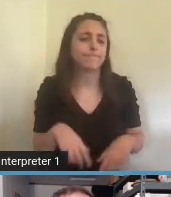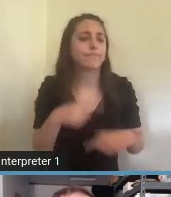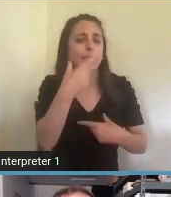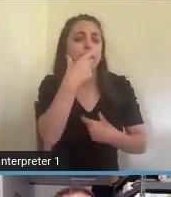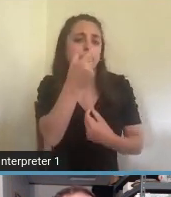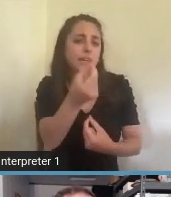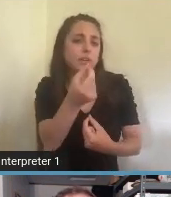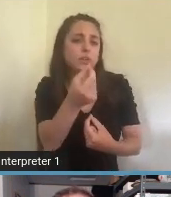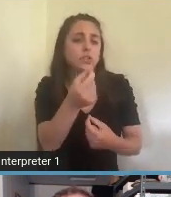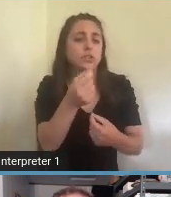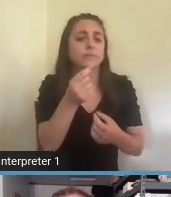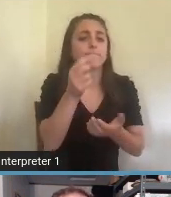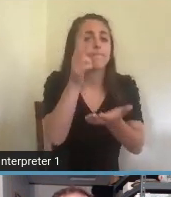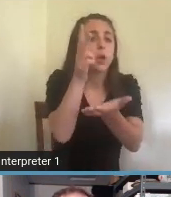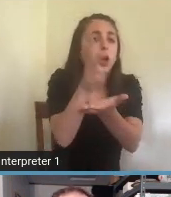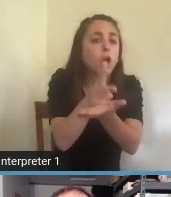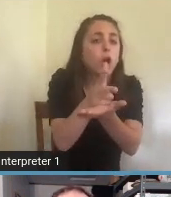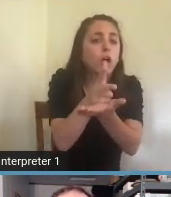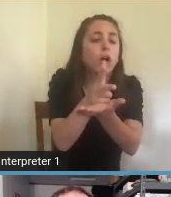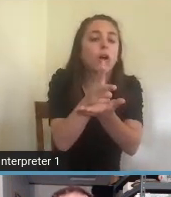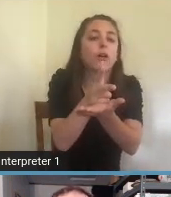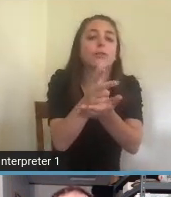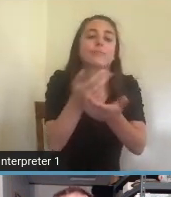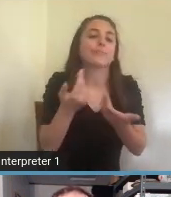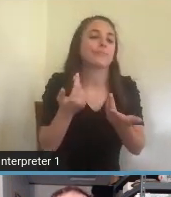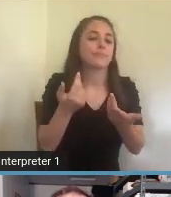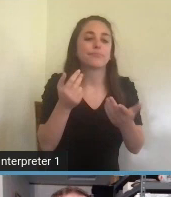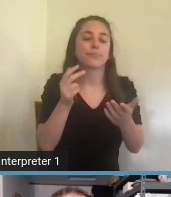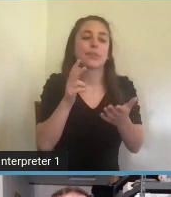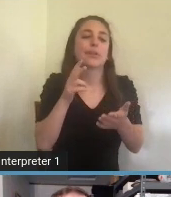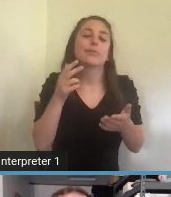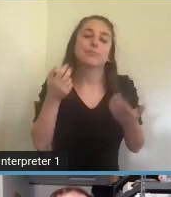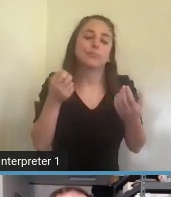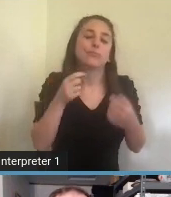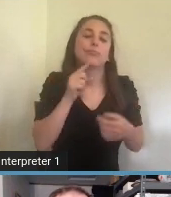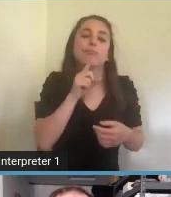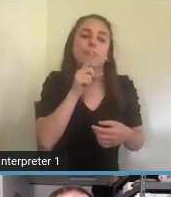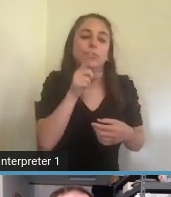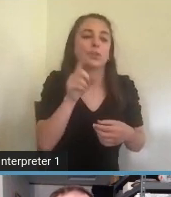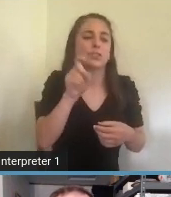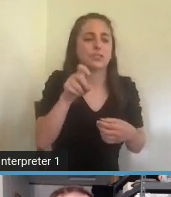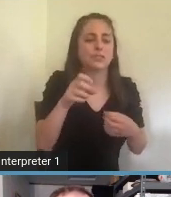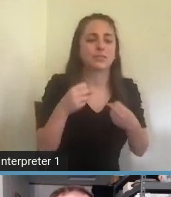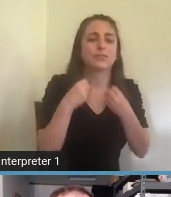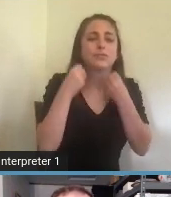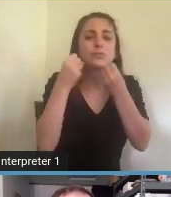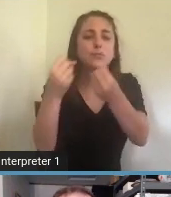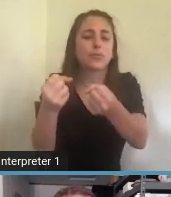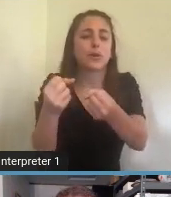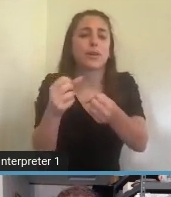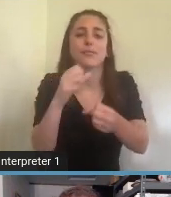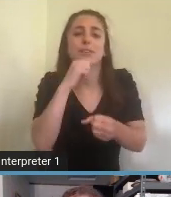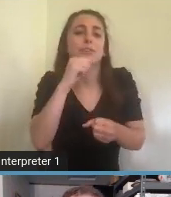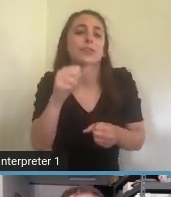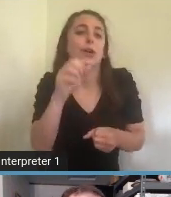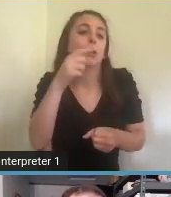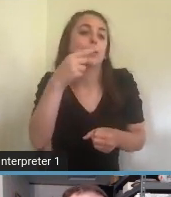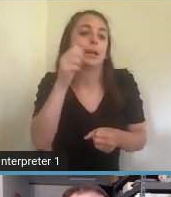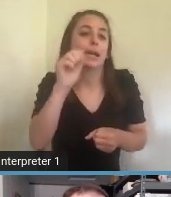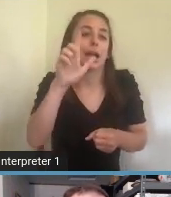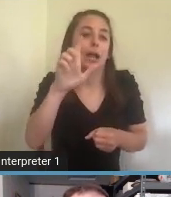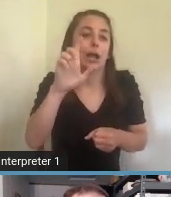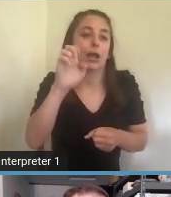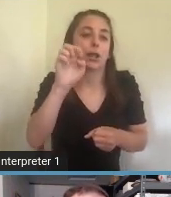car wasn't made to just go sit in a gallery. A car was meant to be driven. It was meant to be to move. And we really wanted